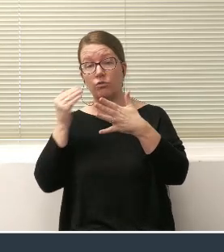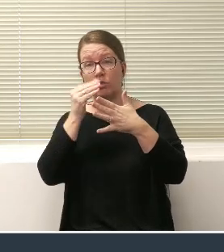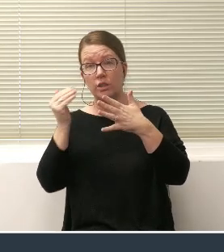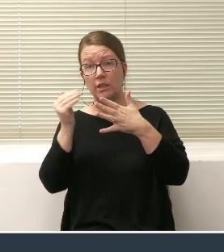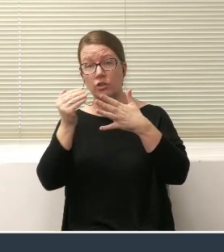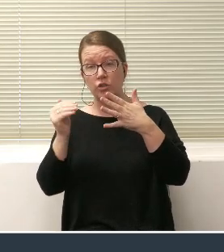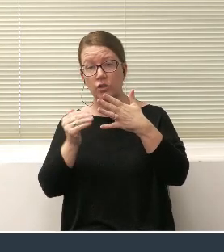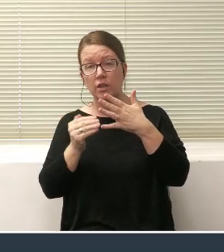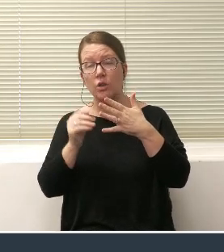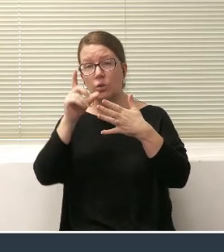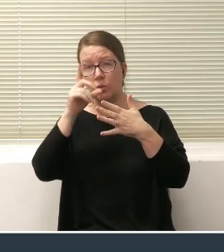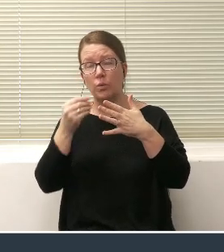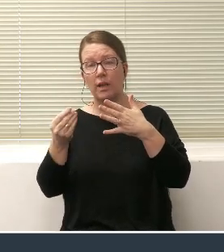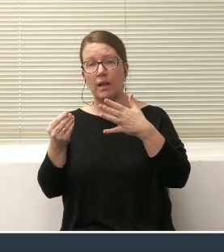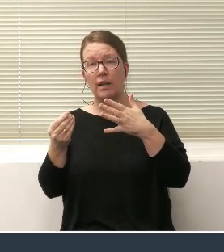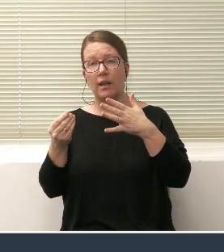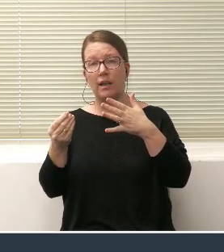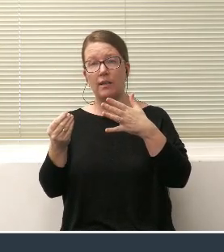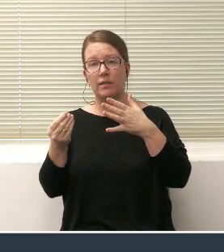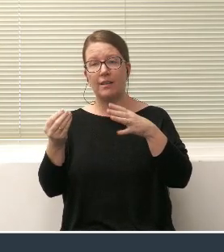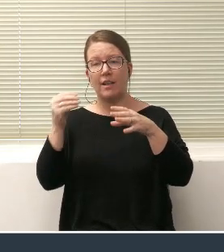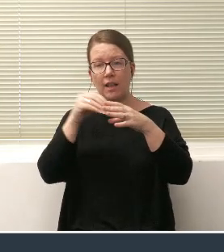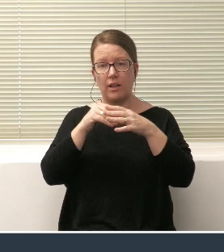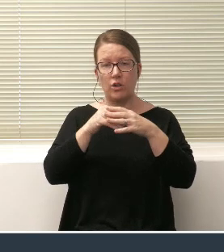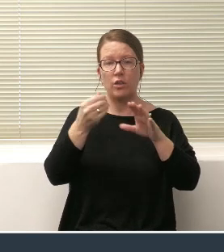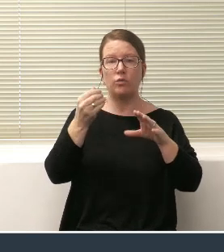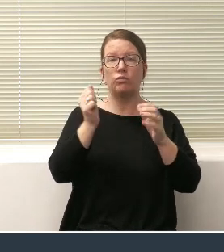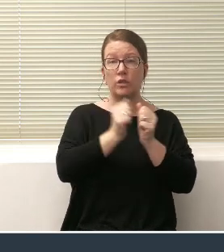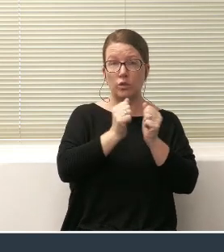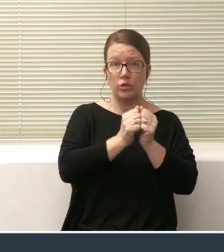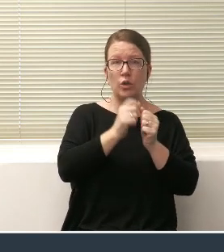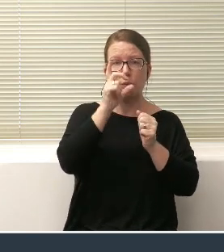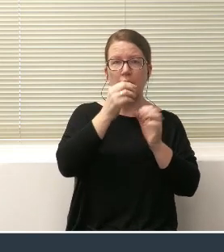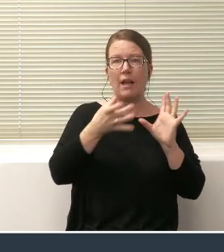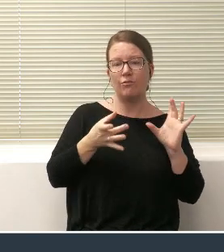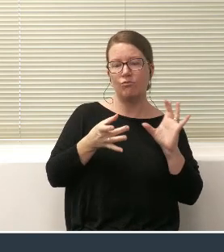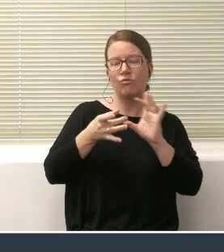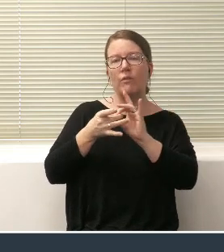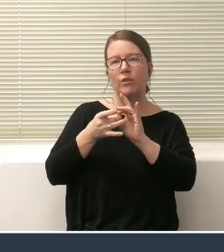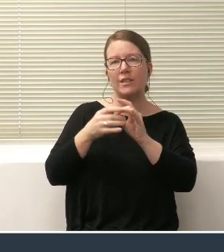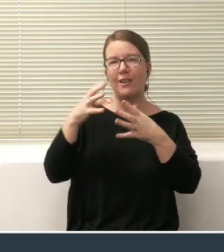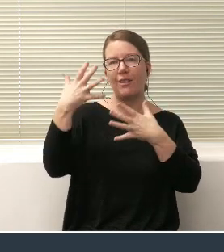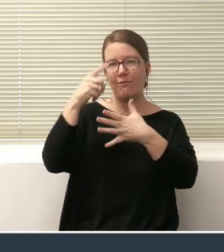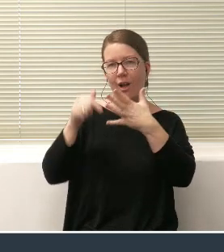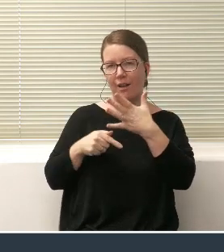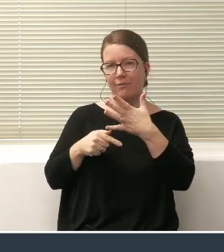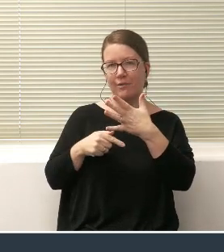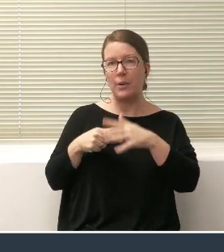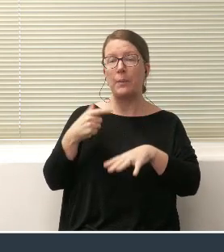this part of the resolution, reference those back, because I think in terms of those 5